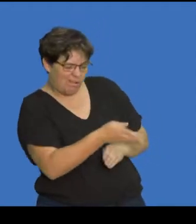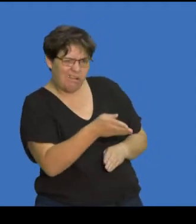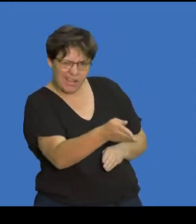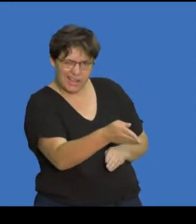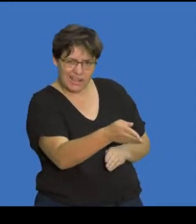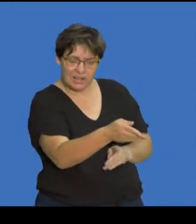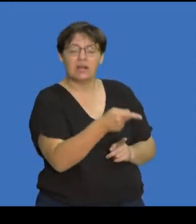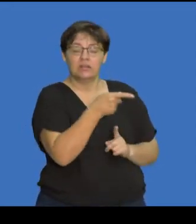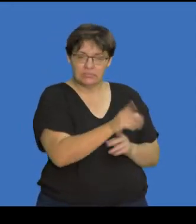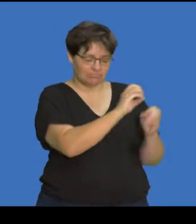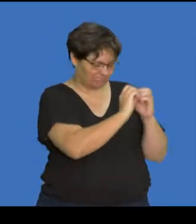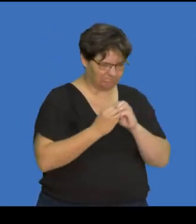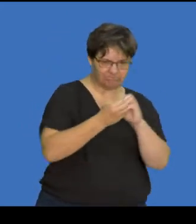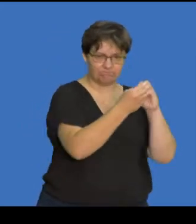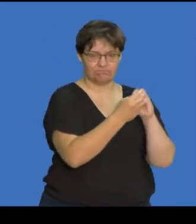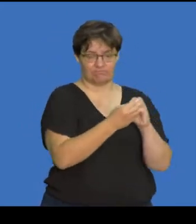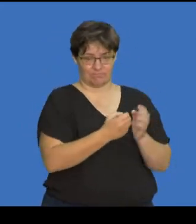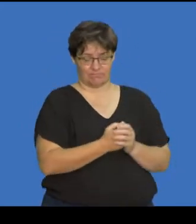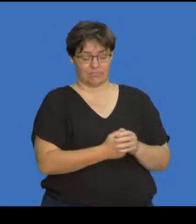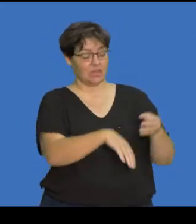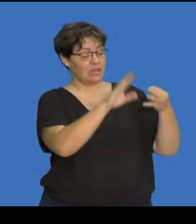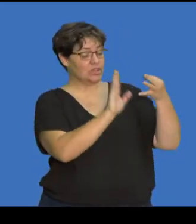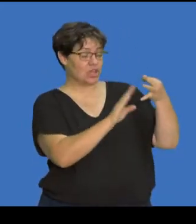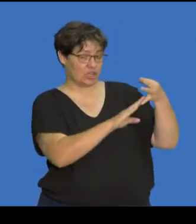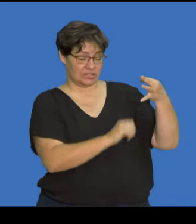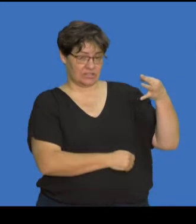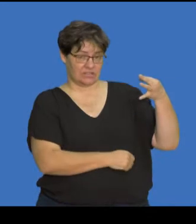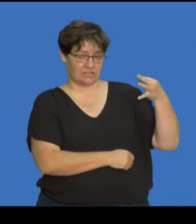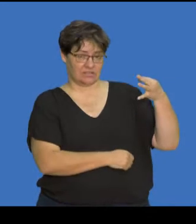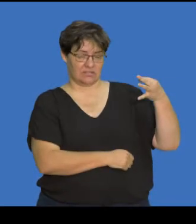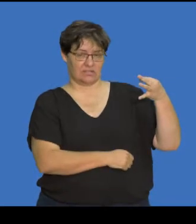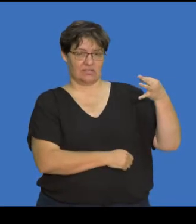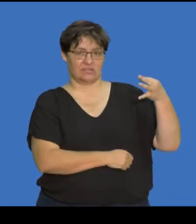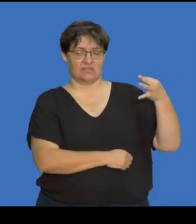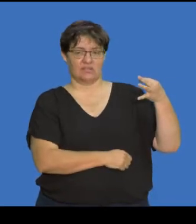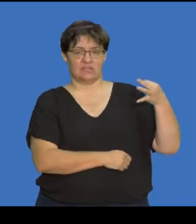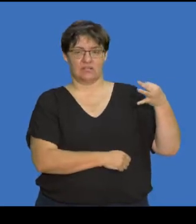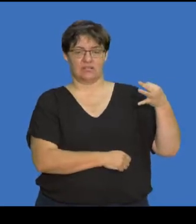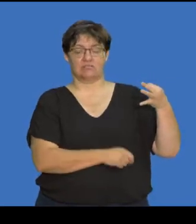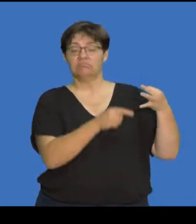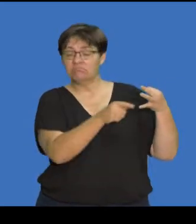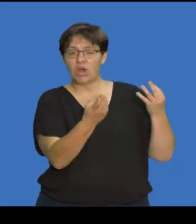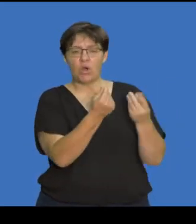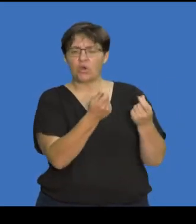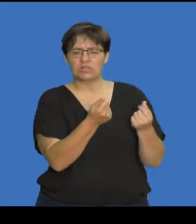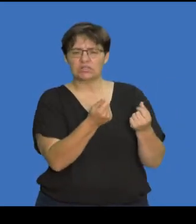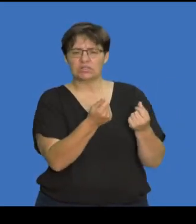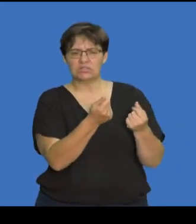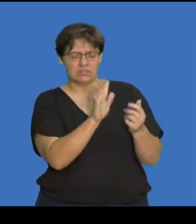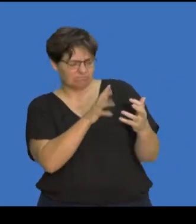people making the actual product. And the third component, yes, obviously, would be those costs that cannot